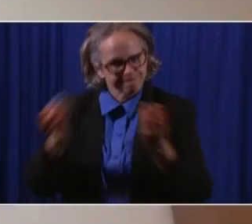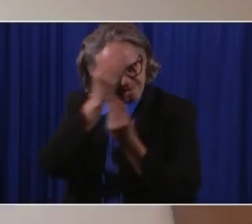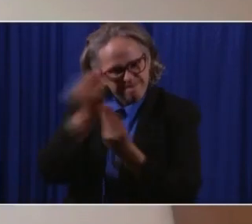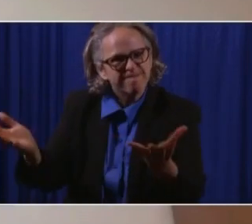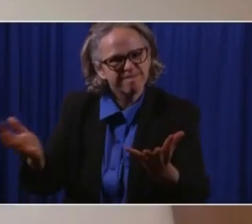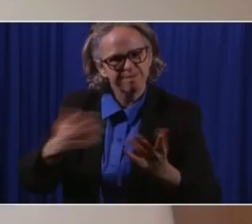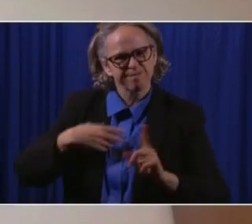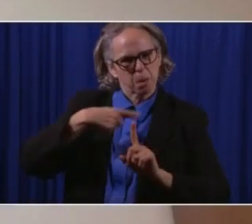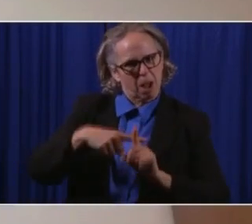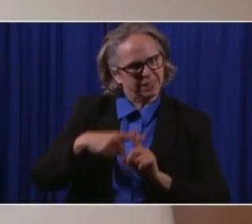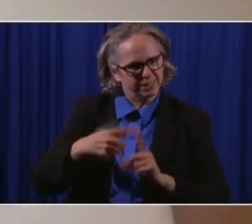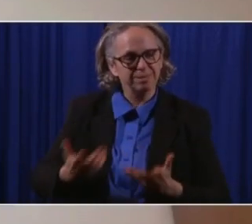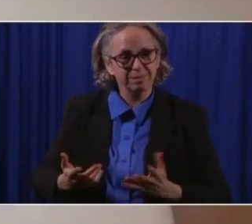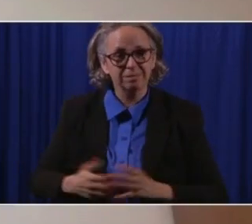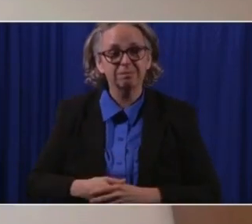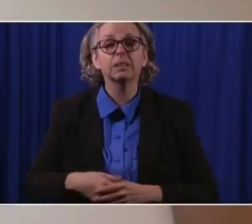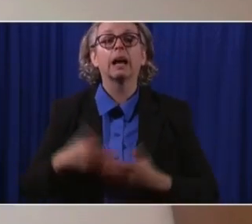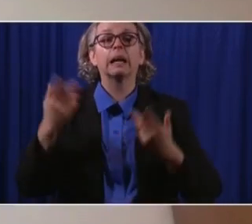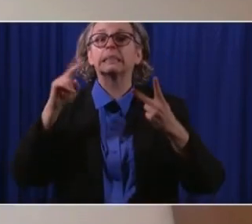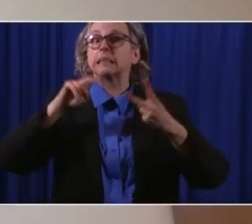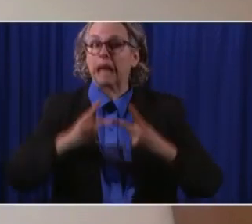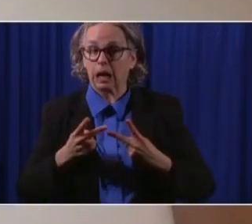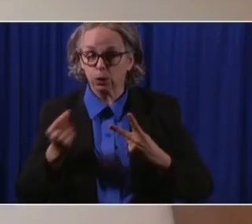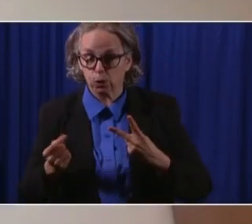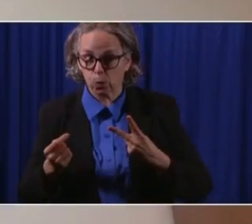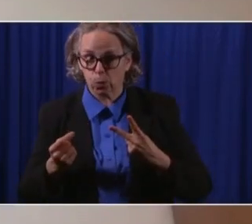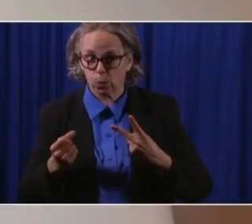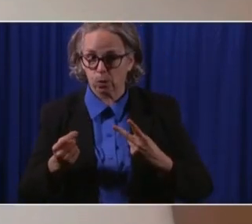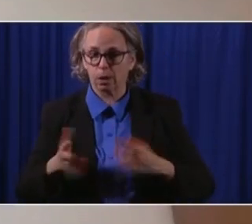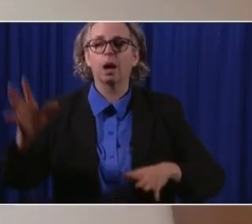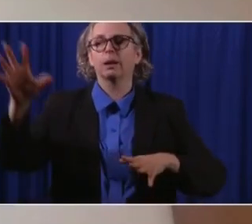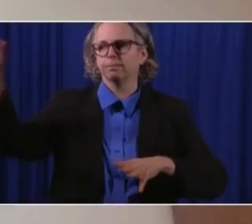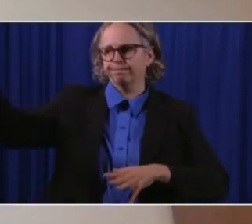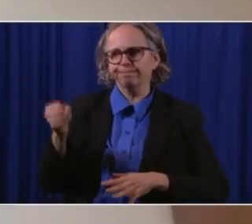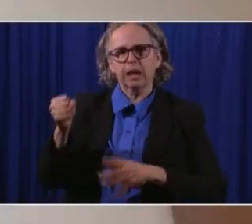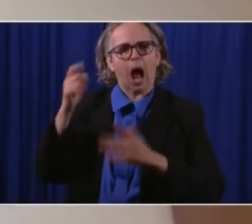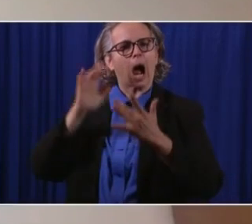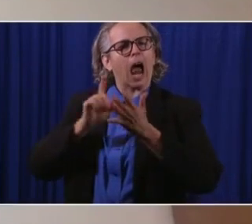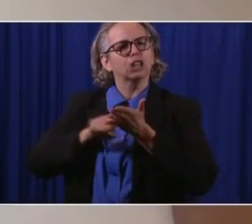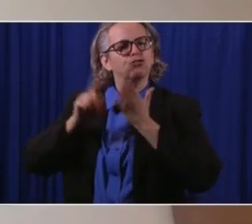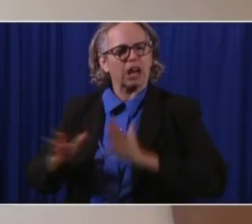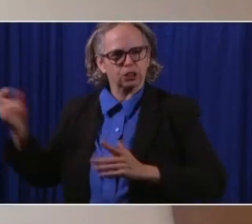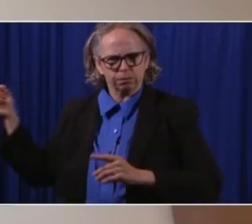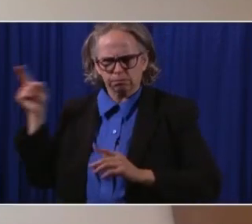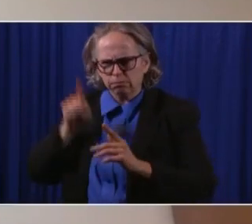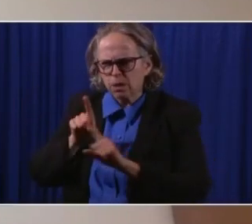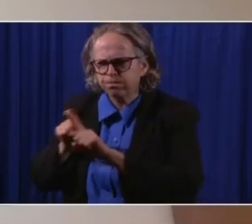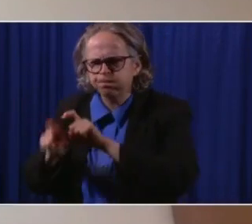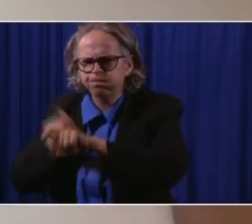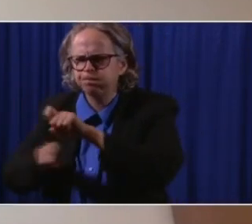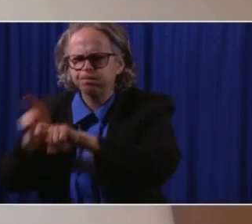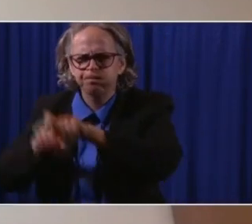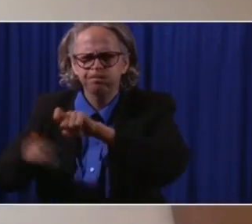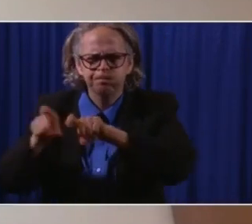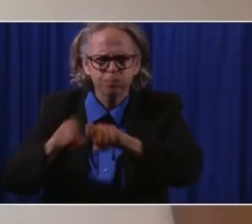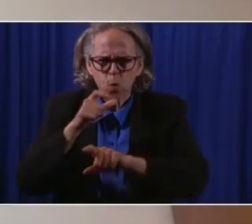think that's where contact tracing, as we've heard a lot about, becomes so important, that we don't have an